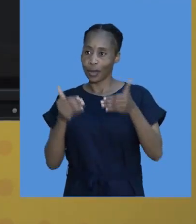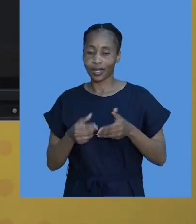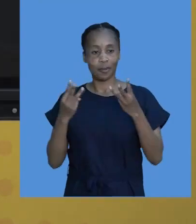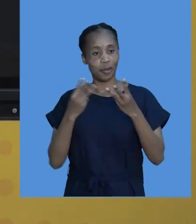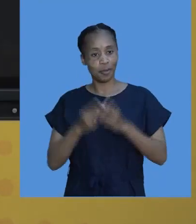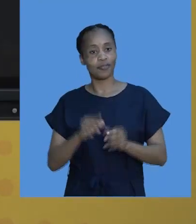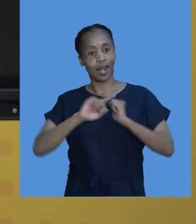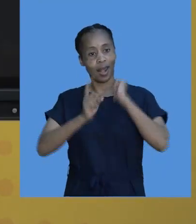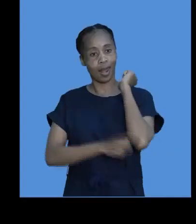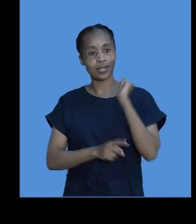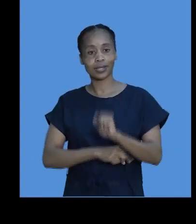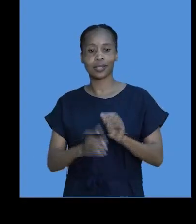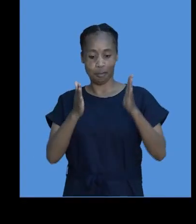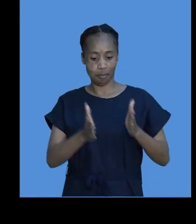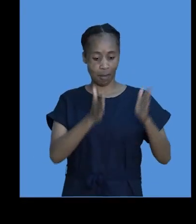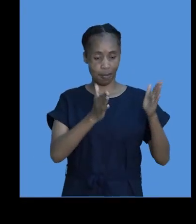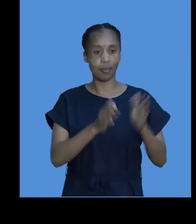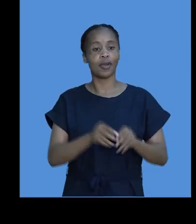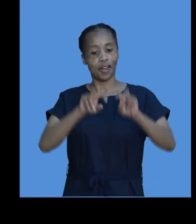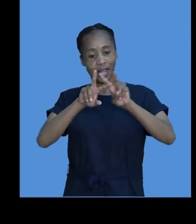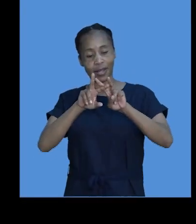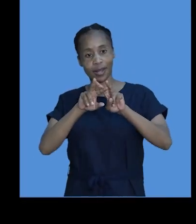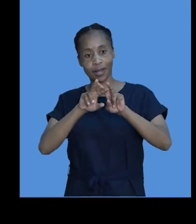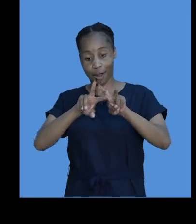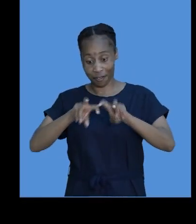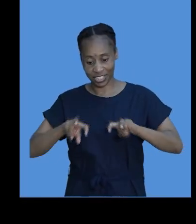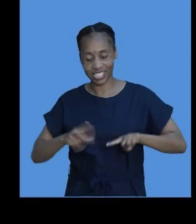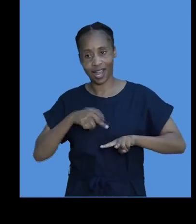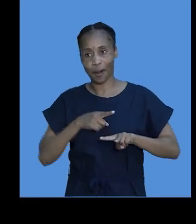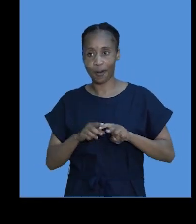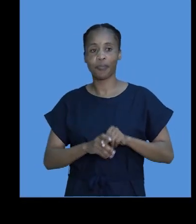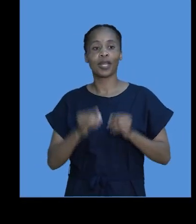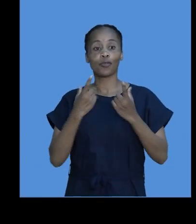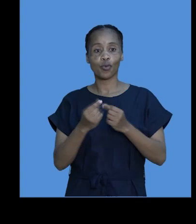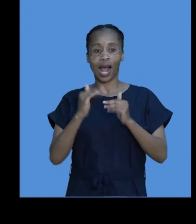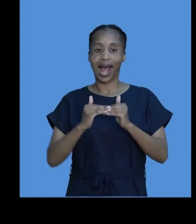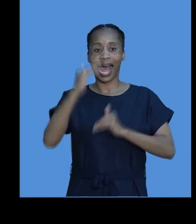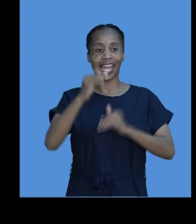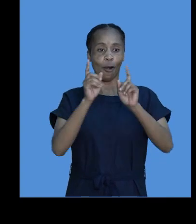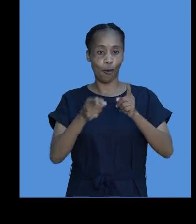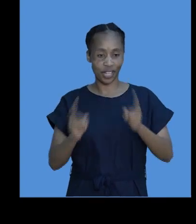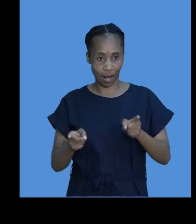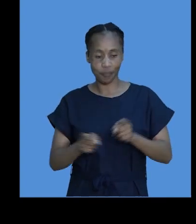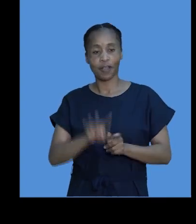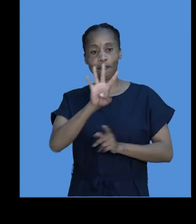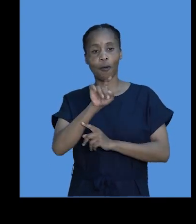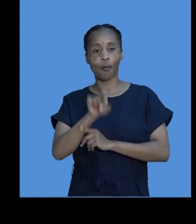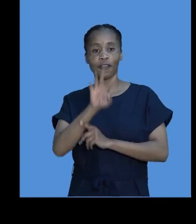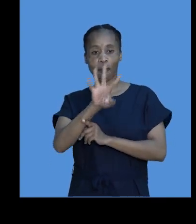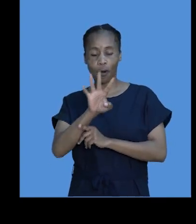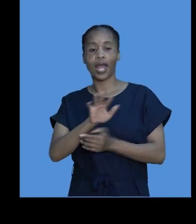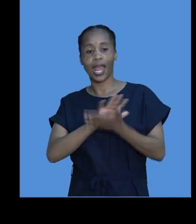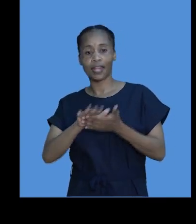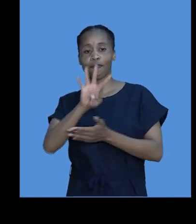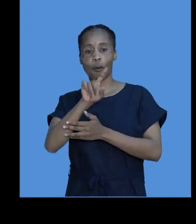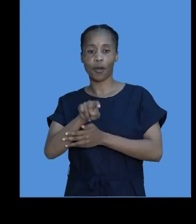session. Right, we are going to do our higher order questions, question 4.4 and also 4.5.